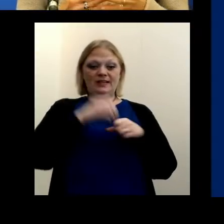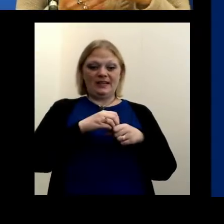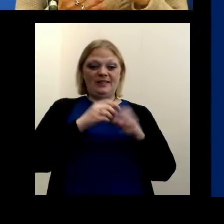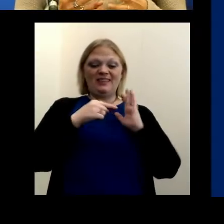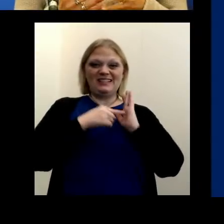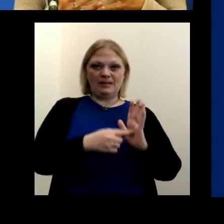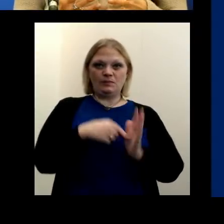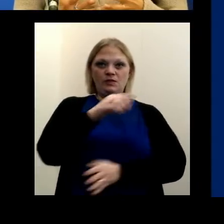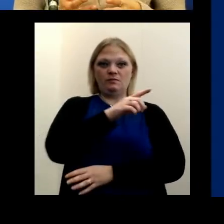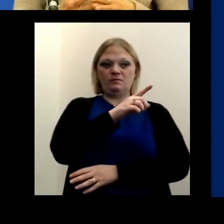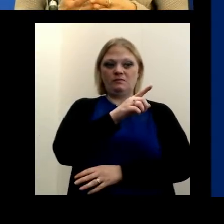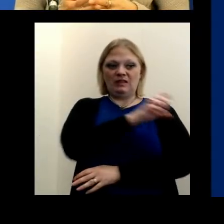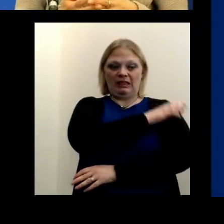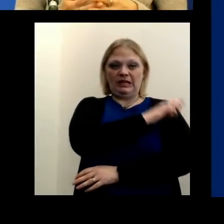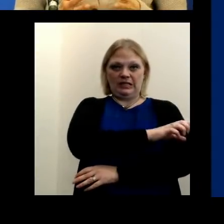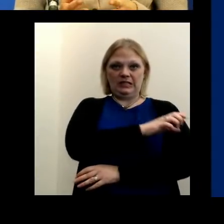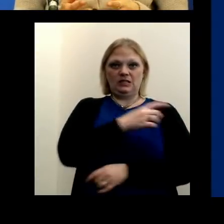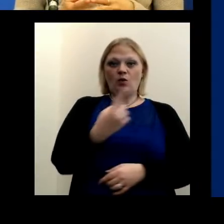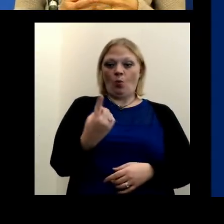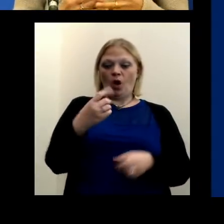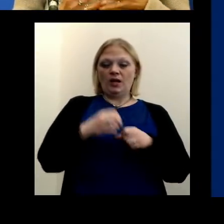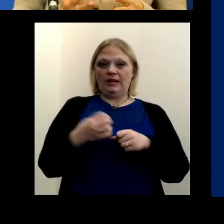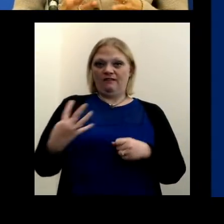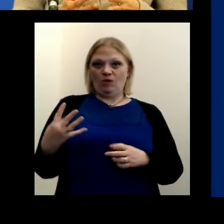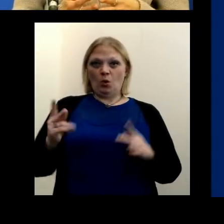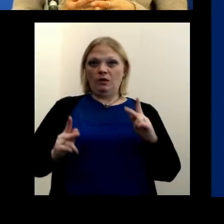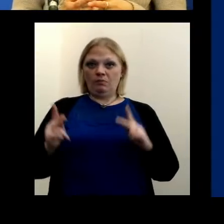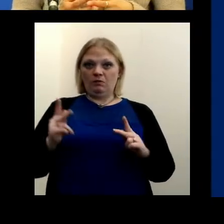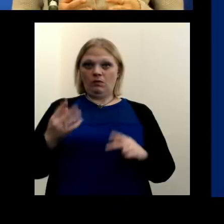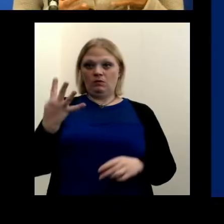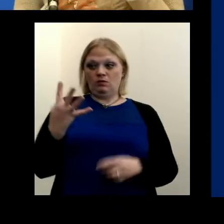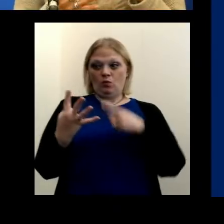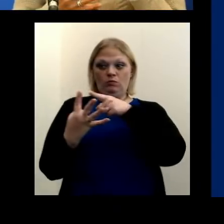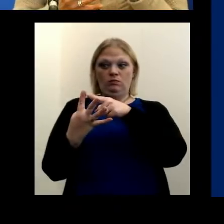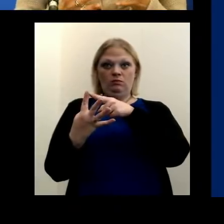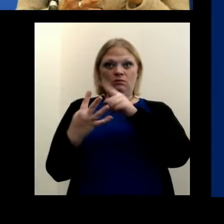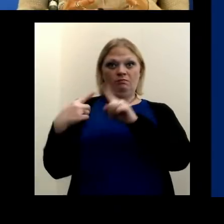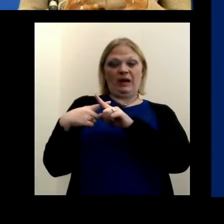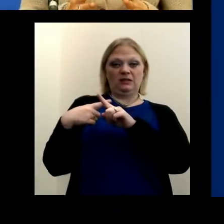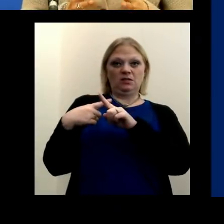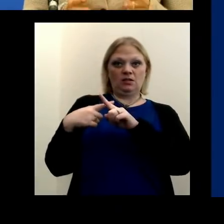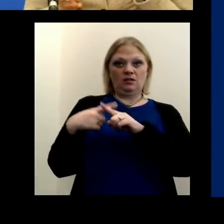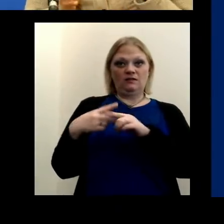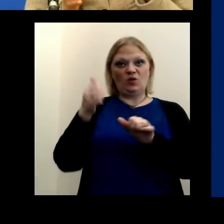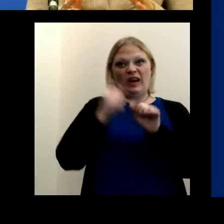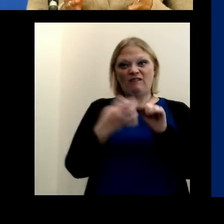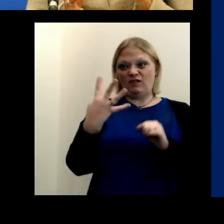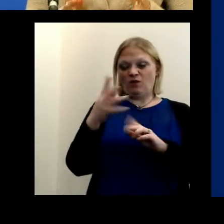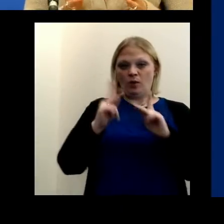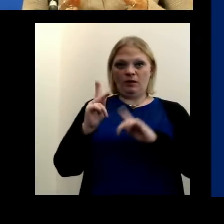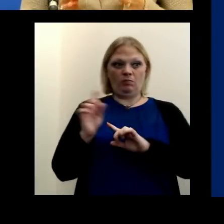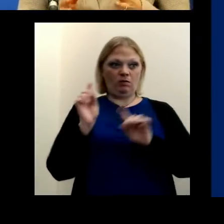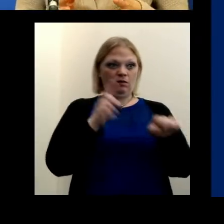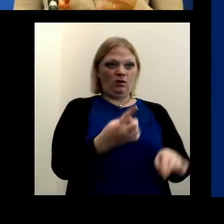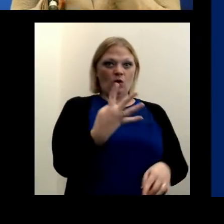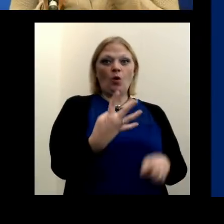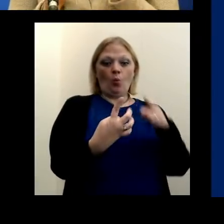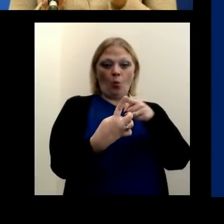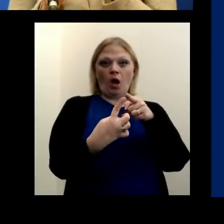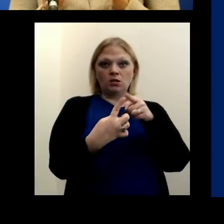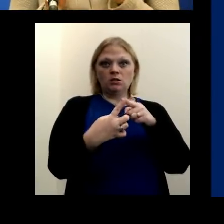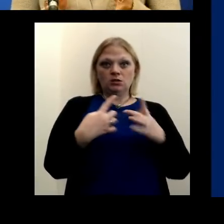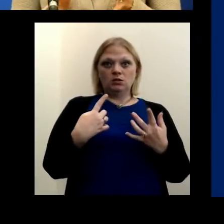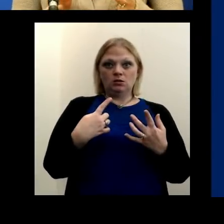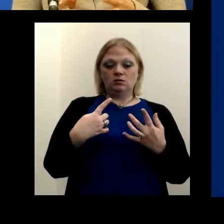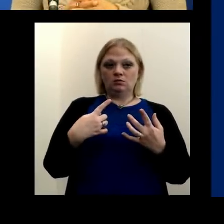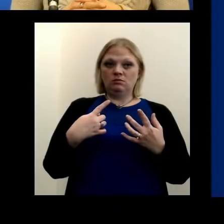clinics, like 1 out of 4 people last week were COVID positive. So if you have symptoms, please stay at home and just